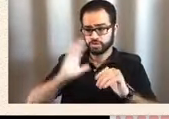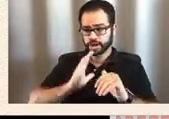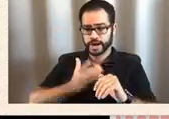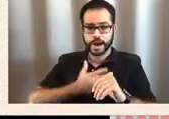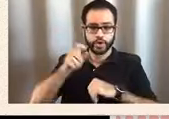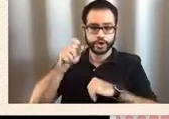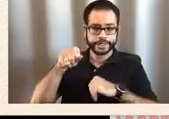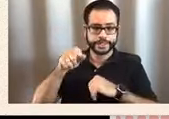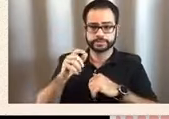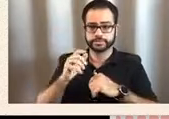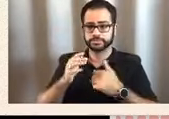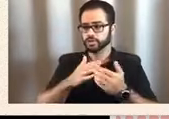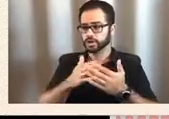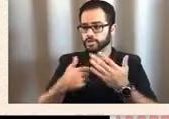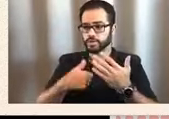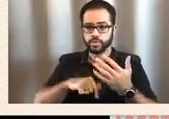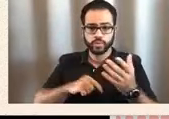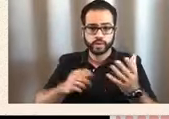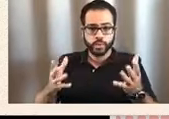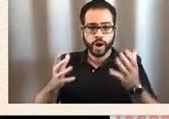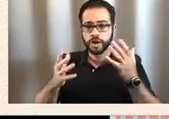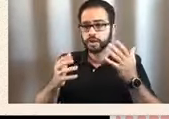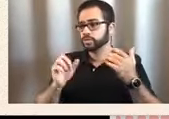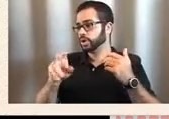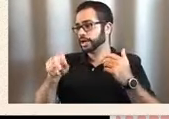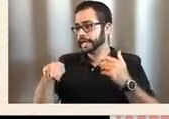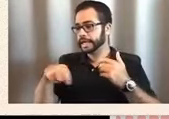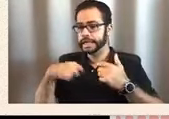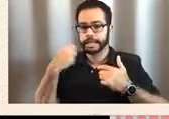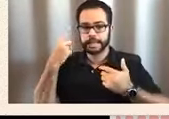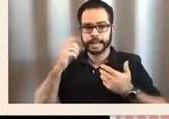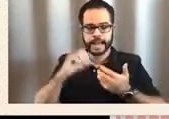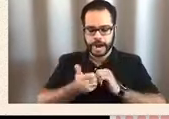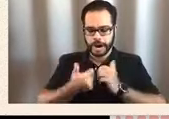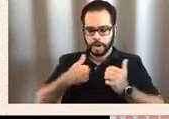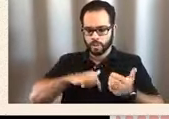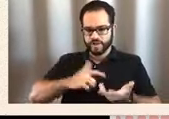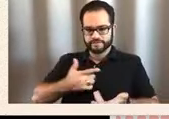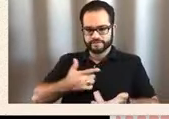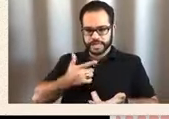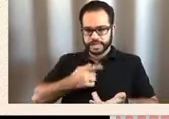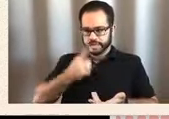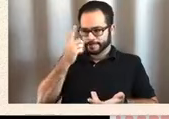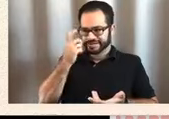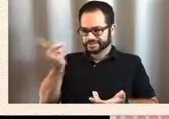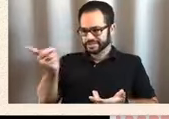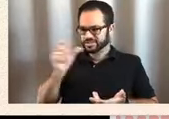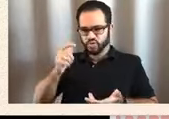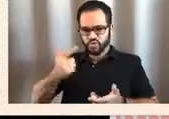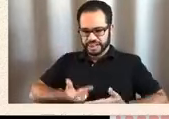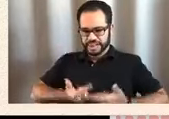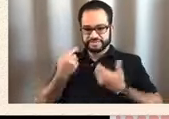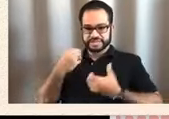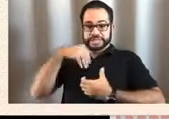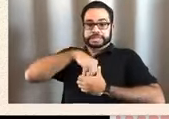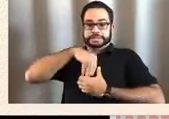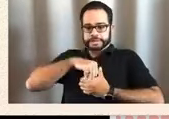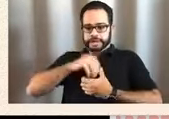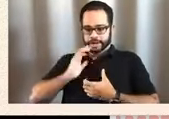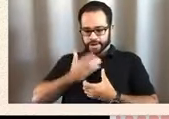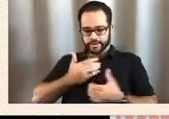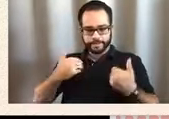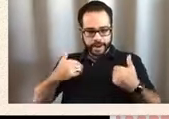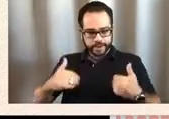and what we need and how we're feeling because they don't live inside of our body. So we have to be